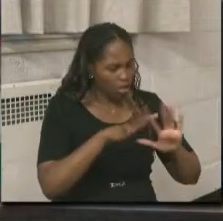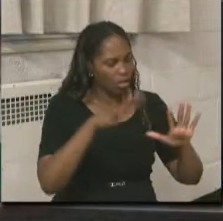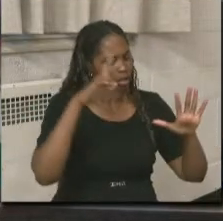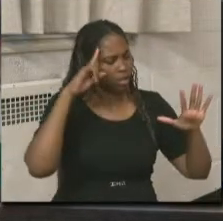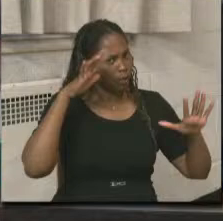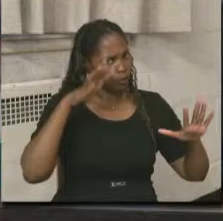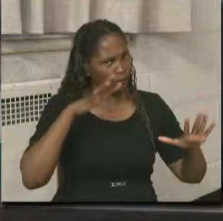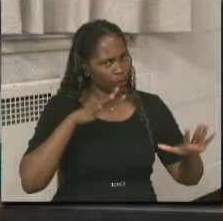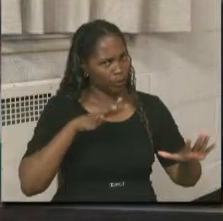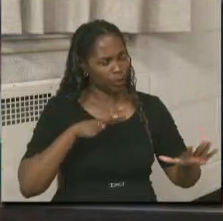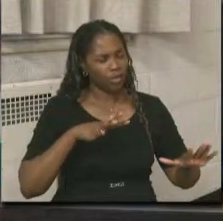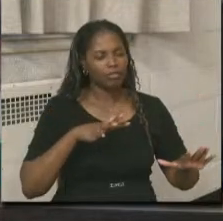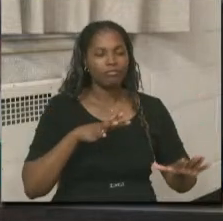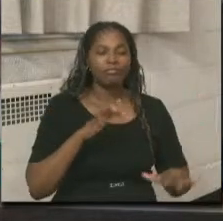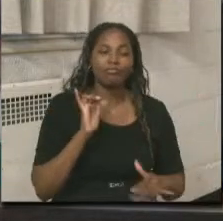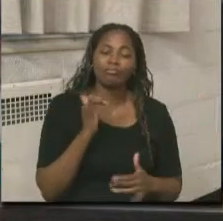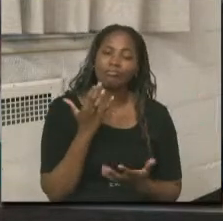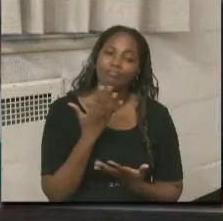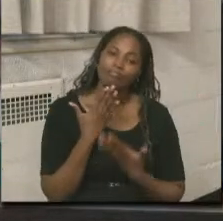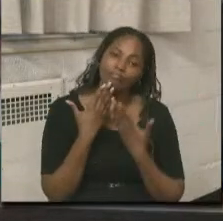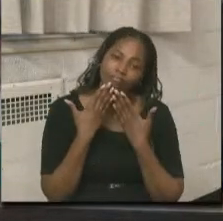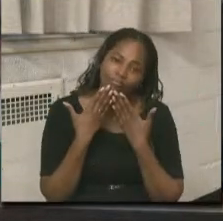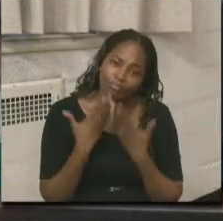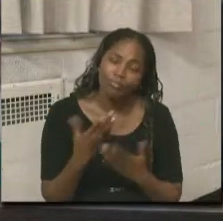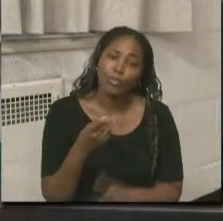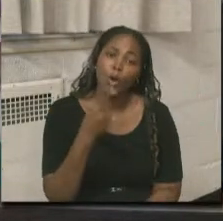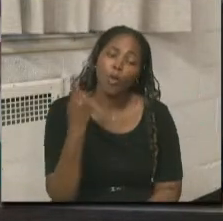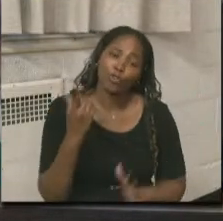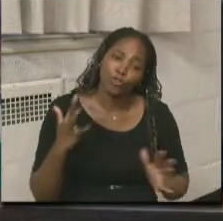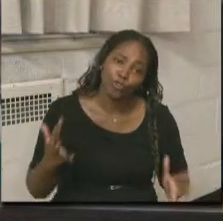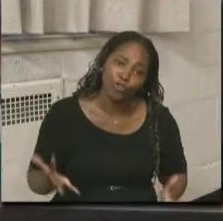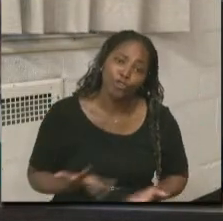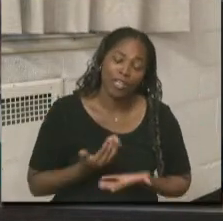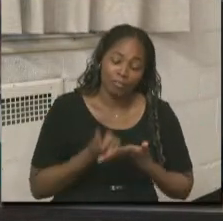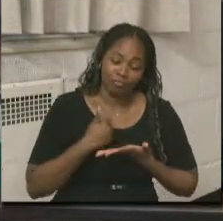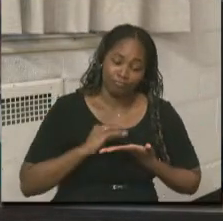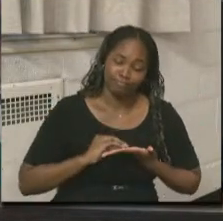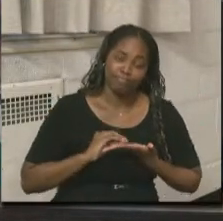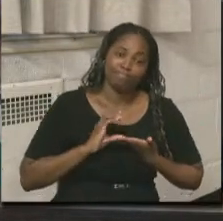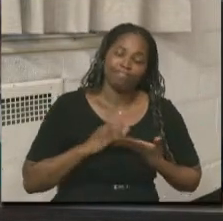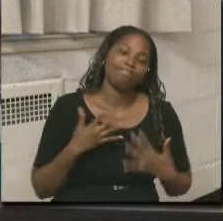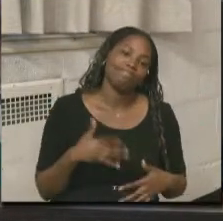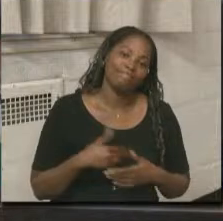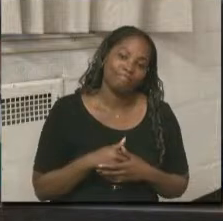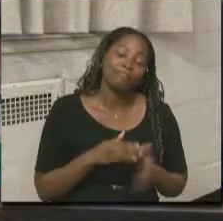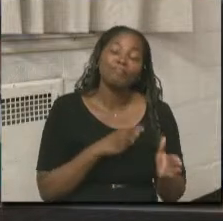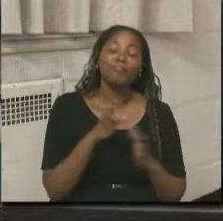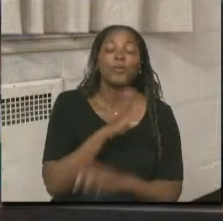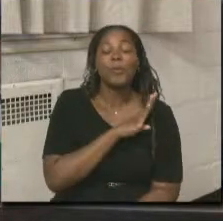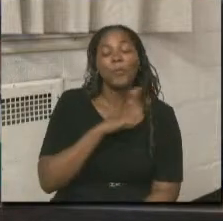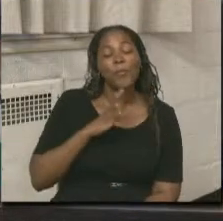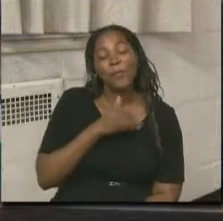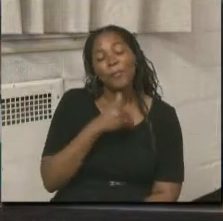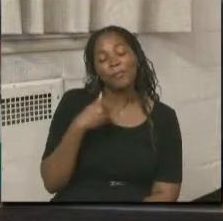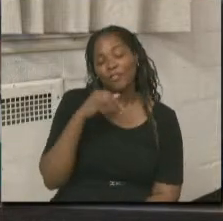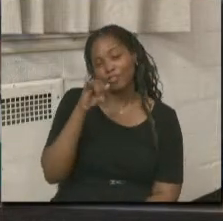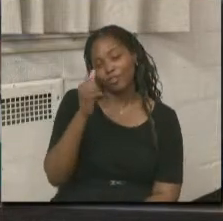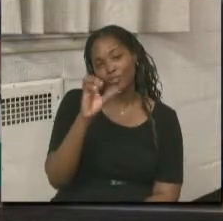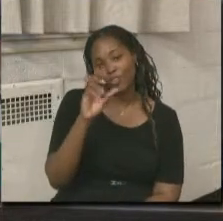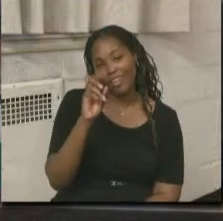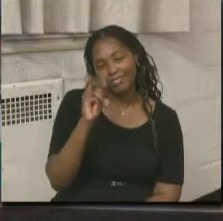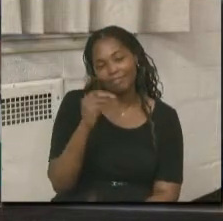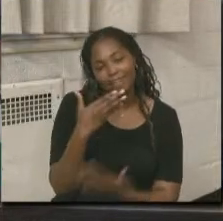advice, and I really do appreciate you for that and always uplifting me. Board Member Jackson, I appreciate you as well. We've had